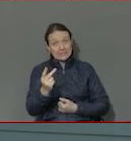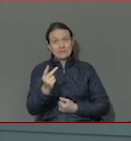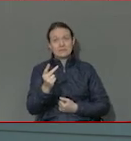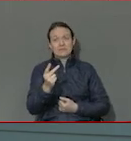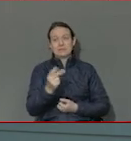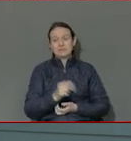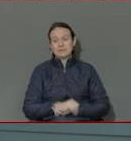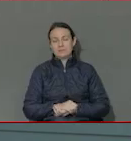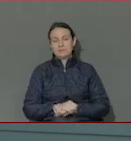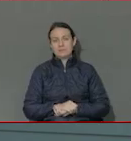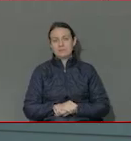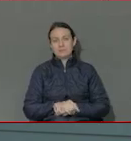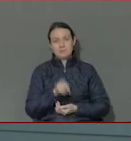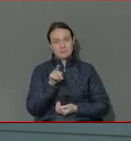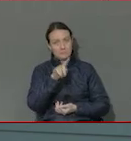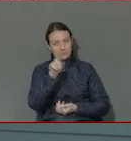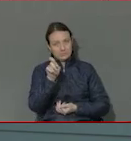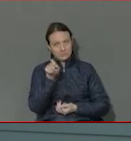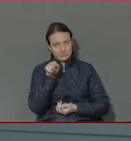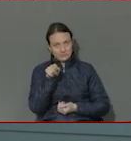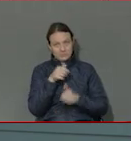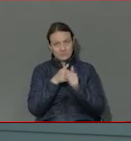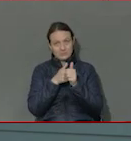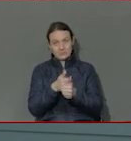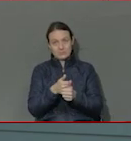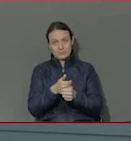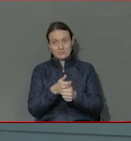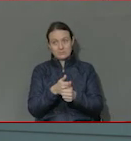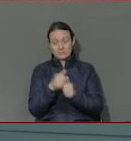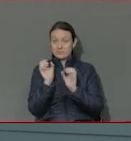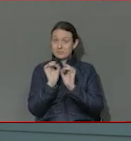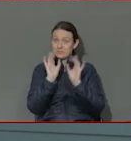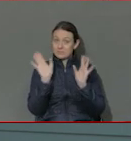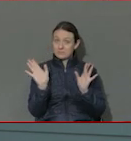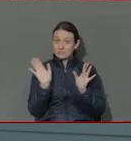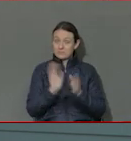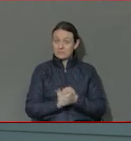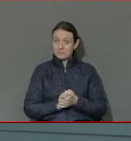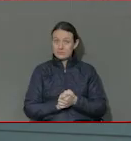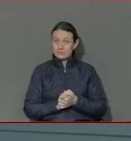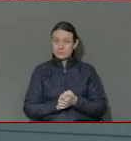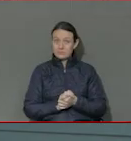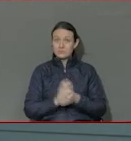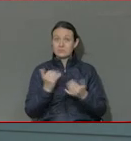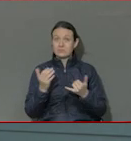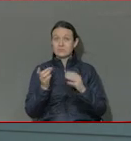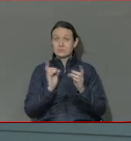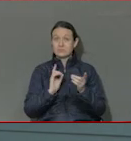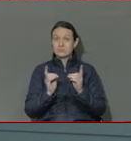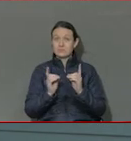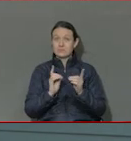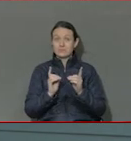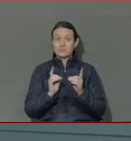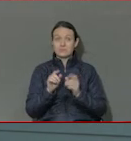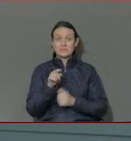the diagram that is given to you. Is it clear, ladies and gentlemen? Can we talk about the foramen magnum